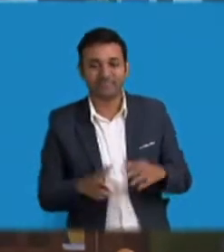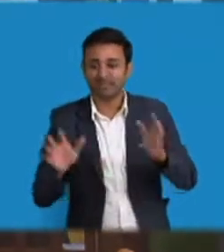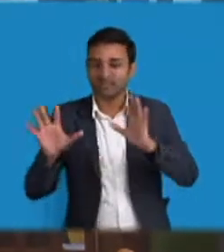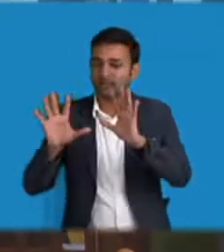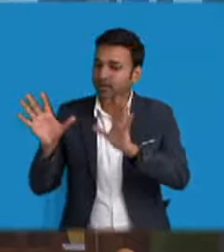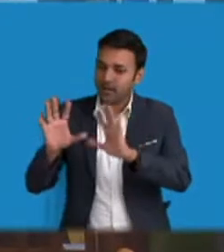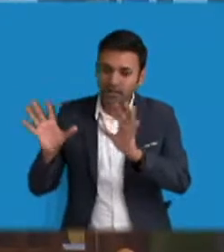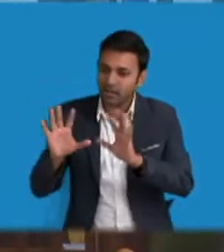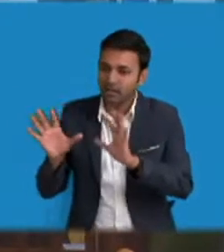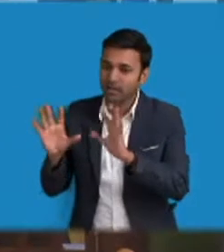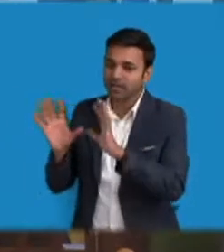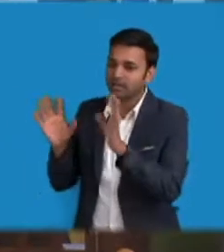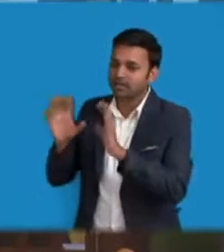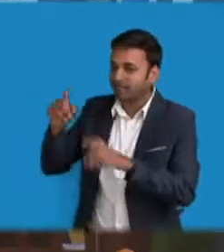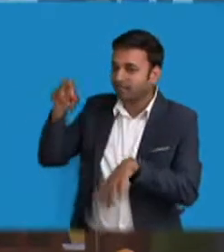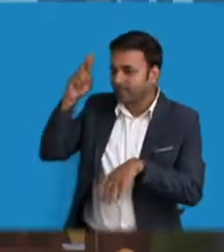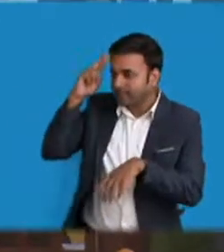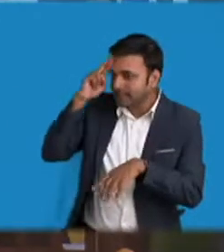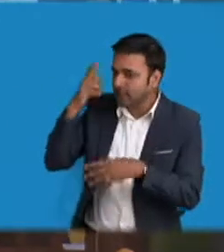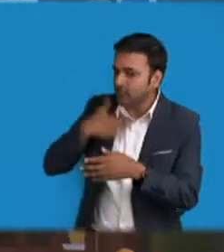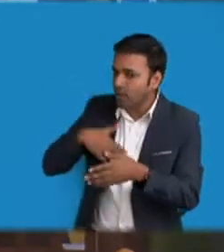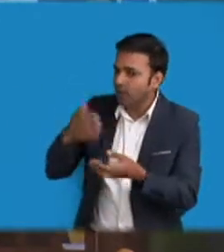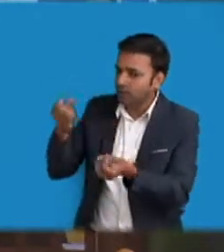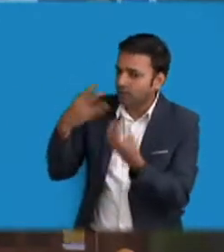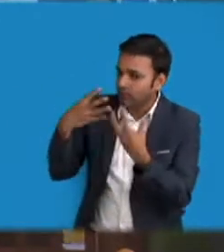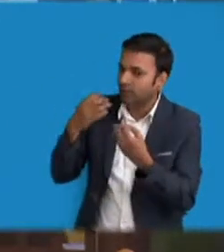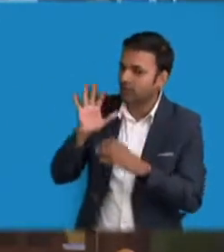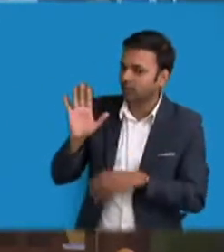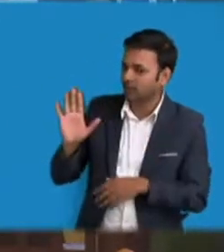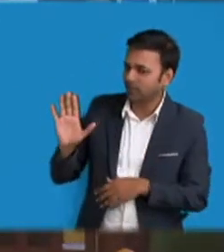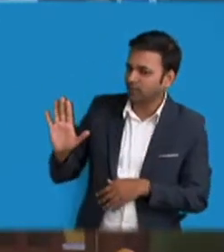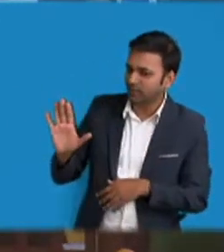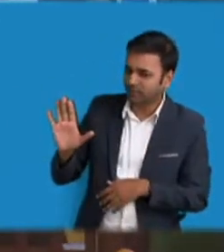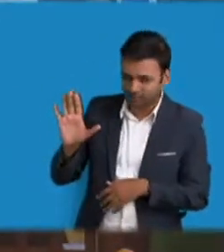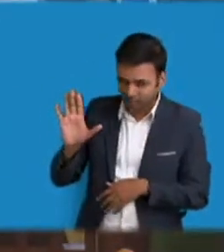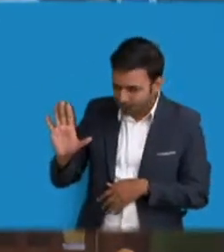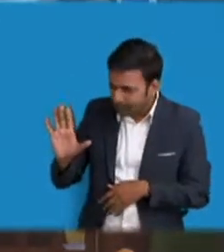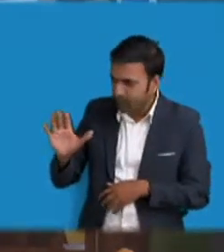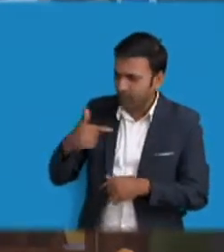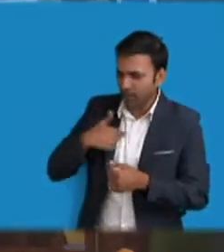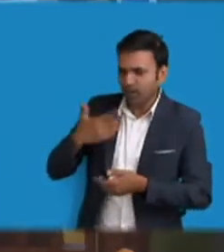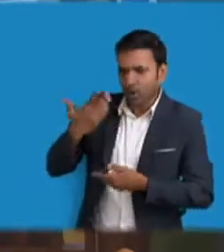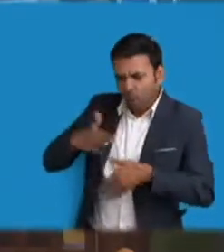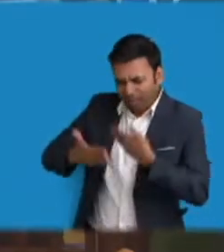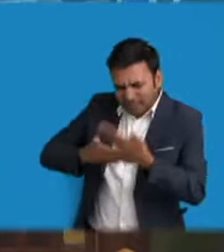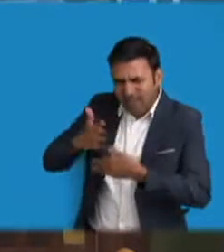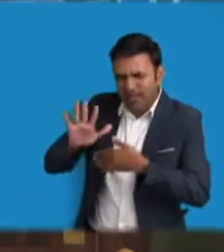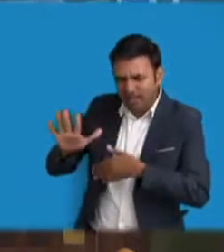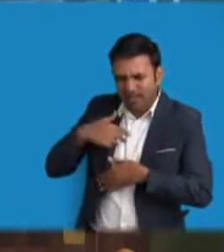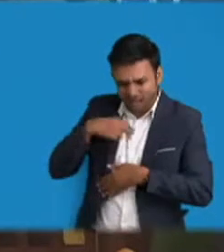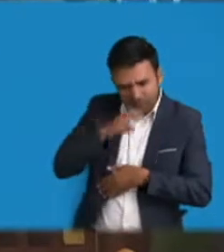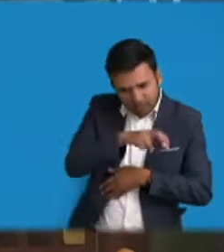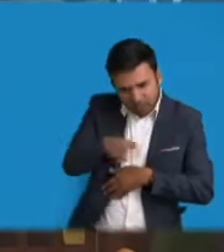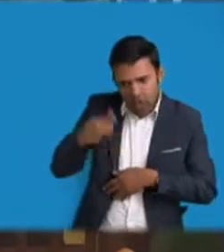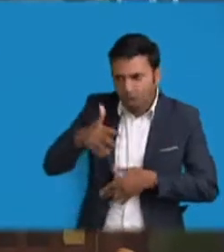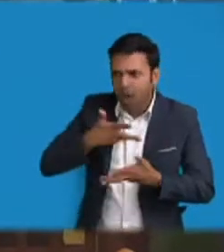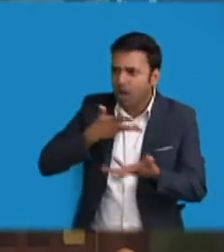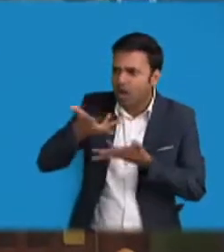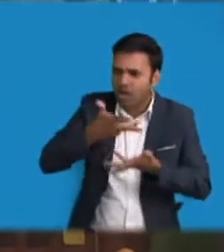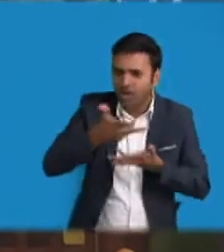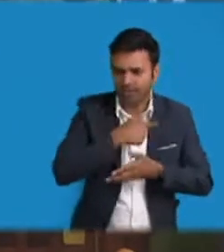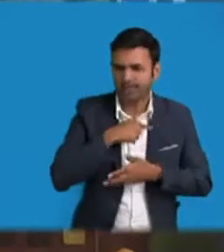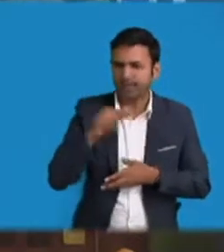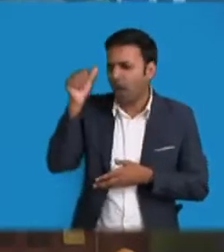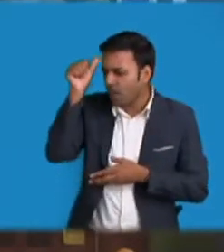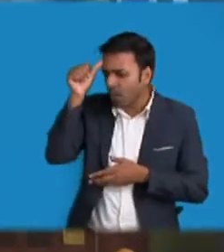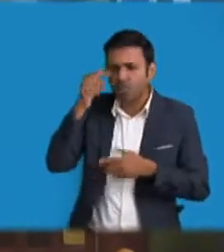Madam Speaker, I just told him that we are now going around examining what is the issue and how we can bring